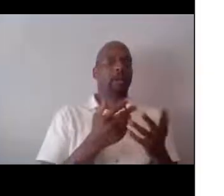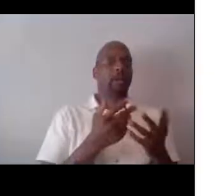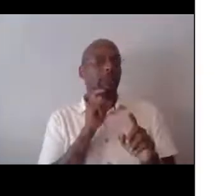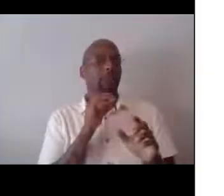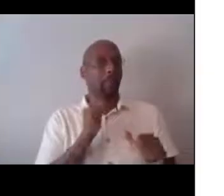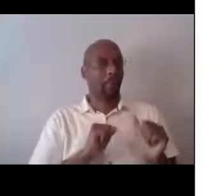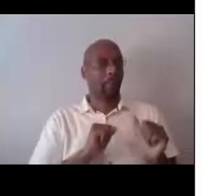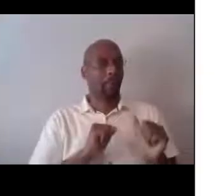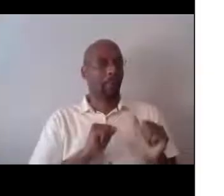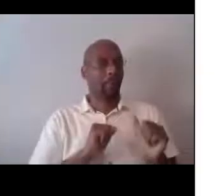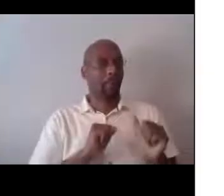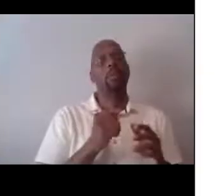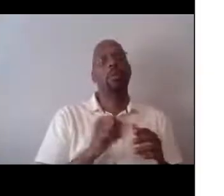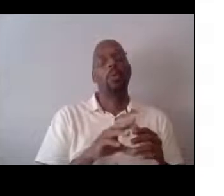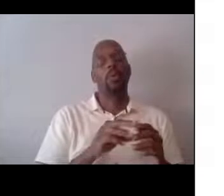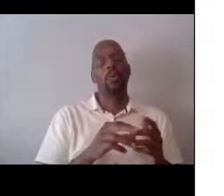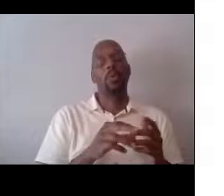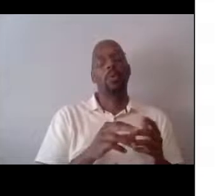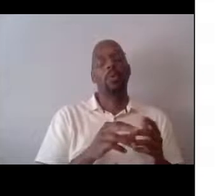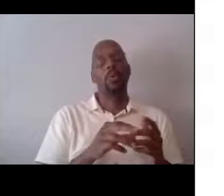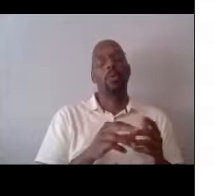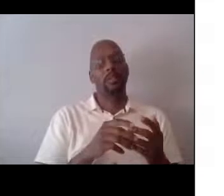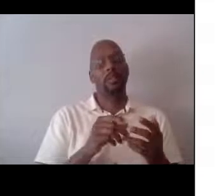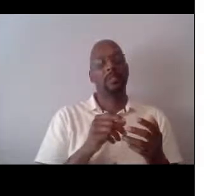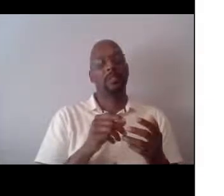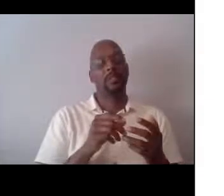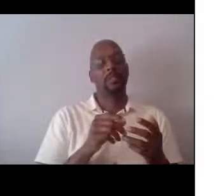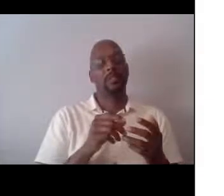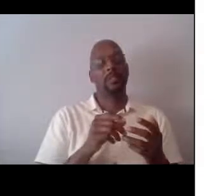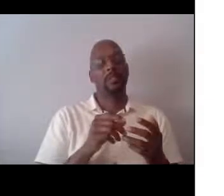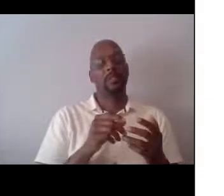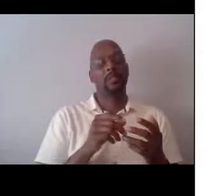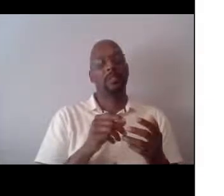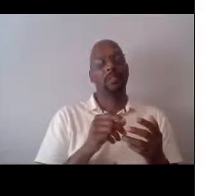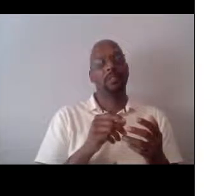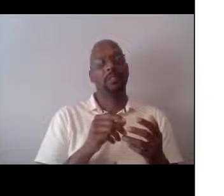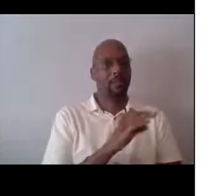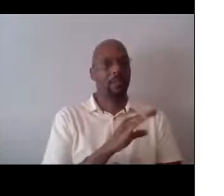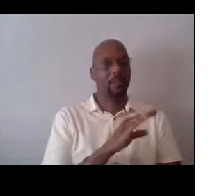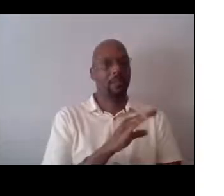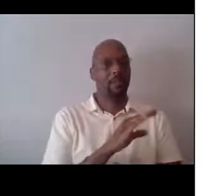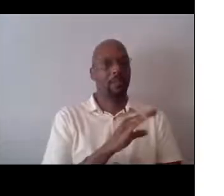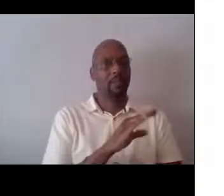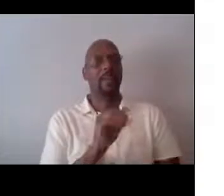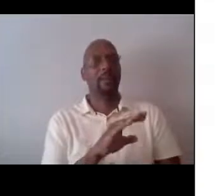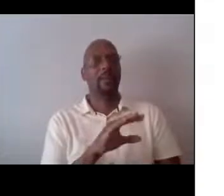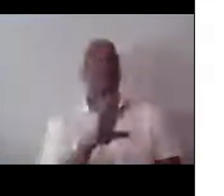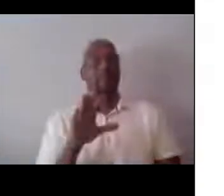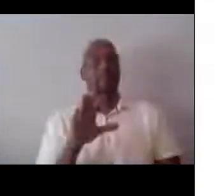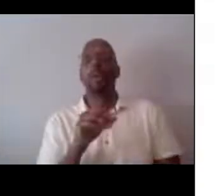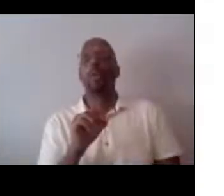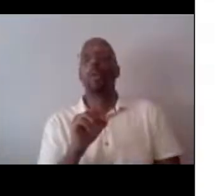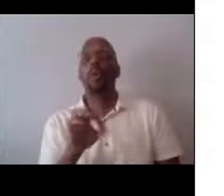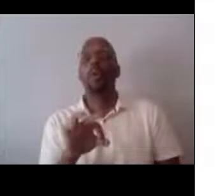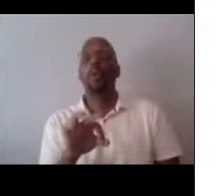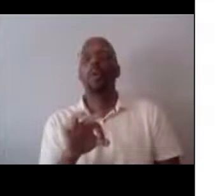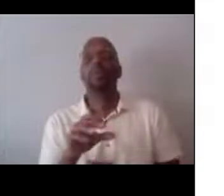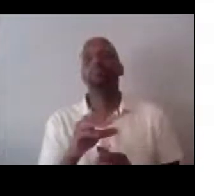by SB 535 and AB 1550, Native American tribal governments or community members,